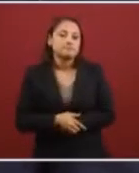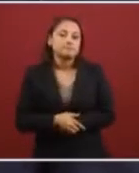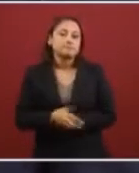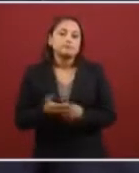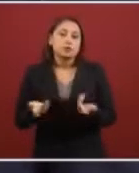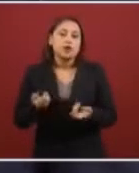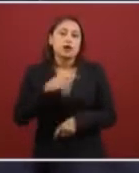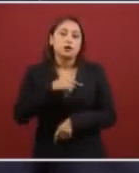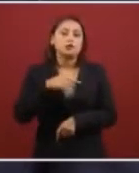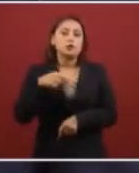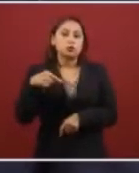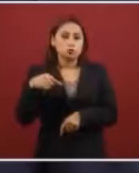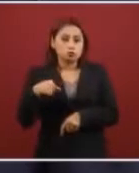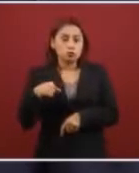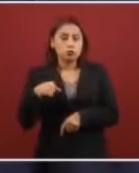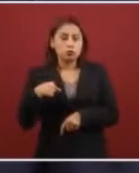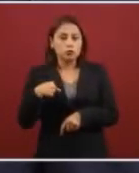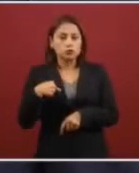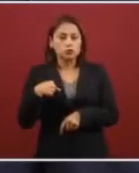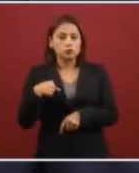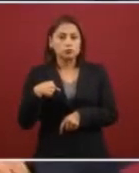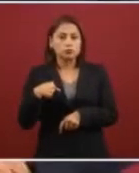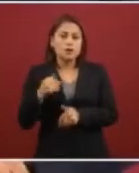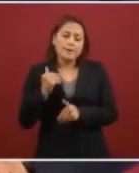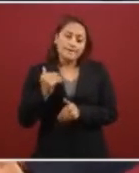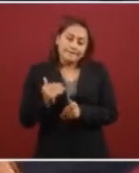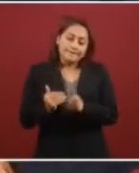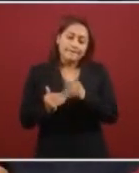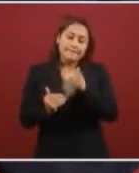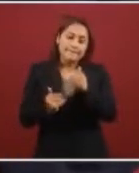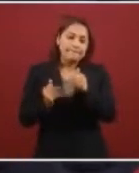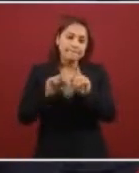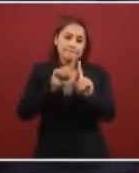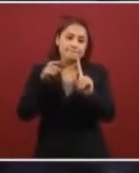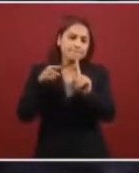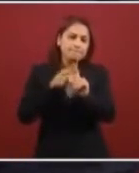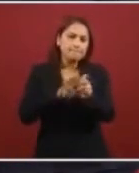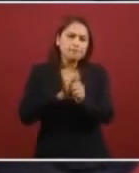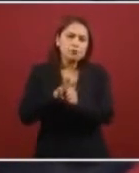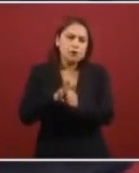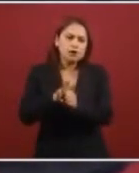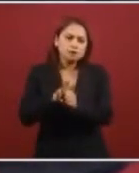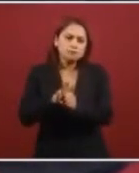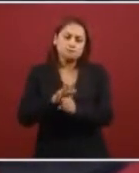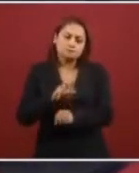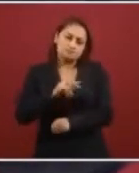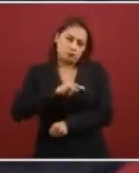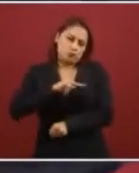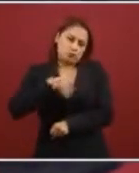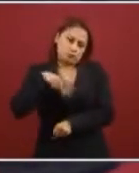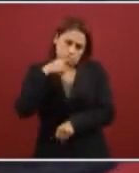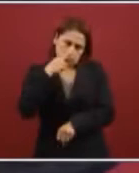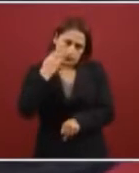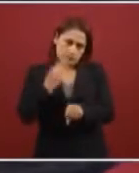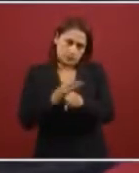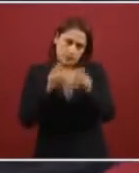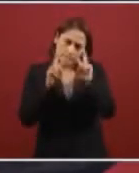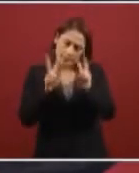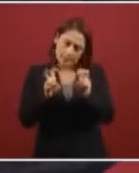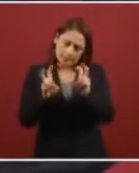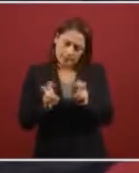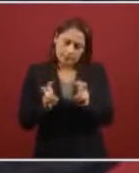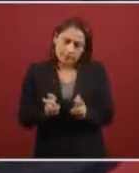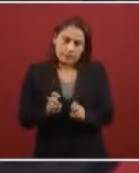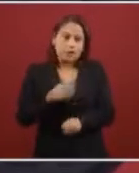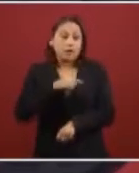avanzado en and lo que a nosotros nos corresponde are cumplimos supposed to do on our part and we've complied el